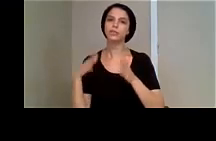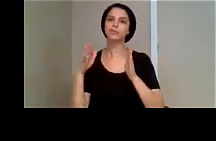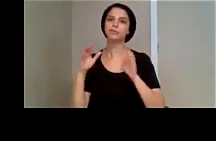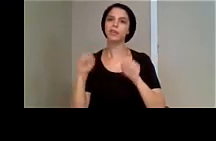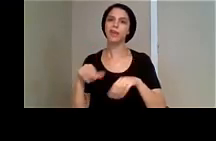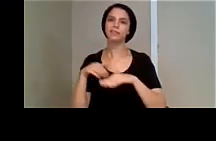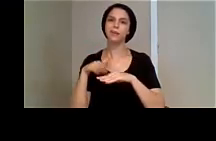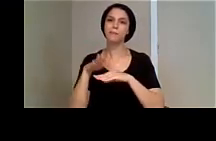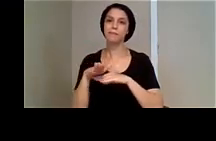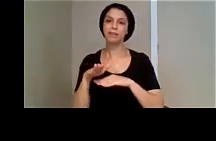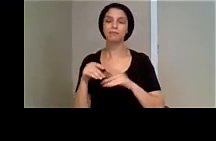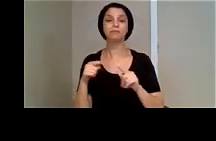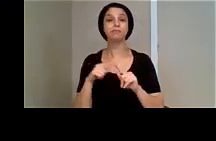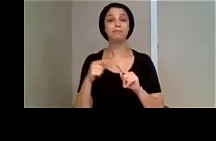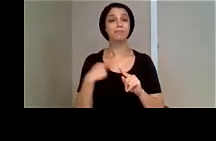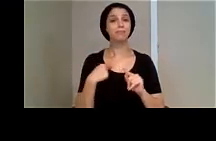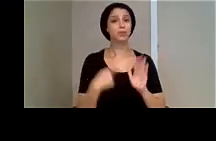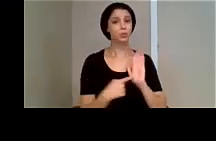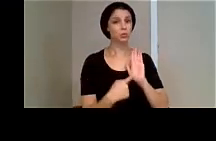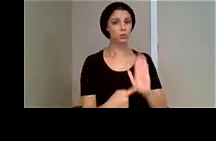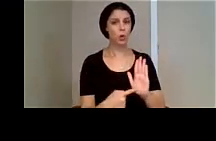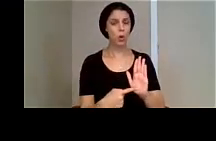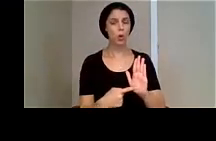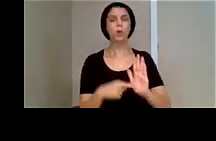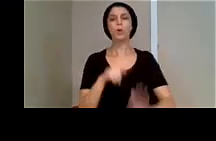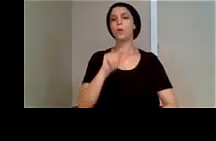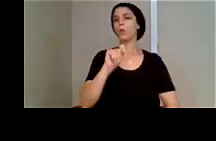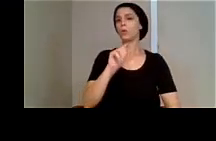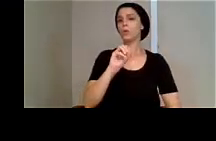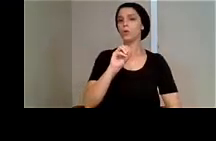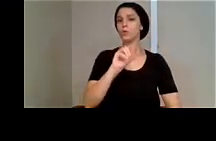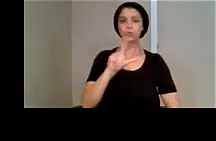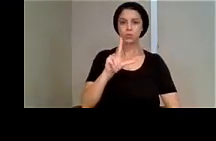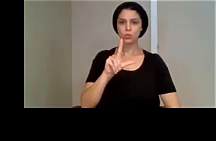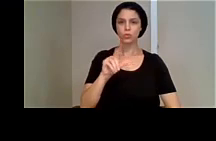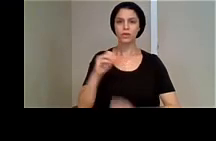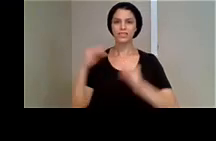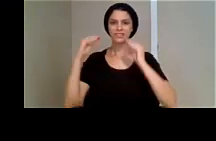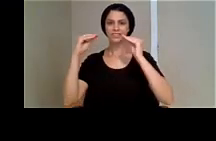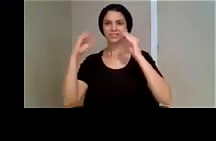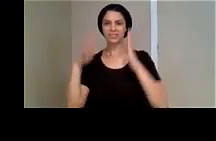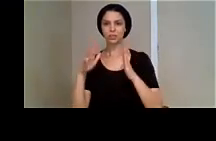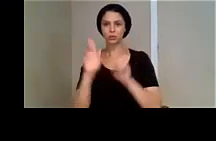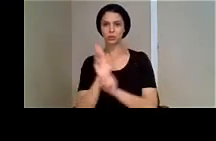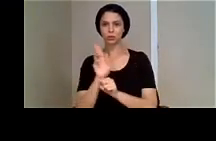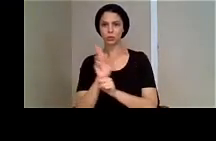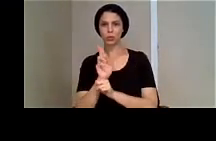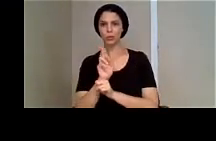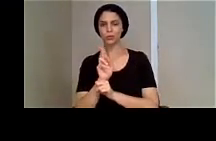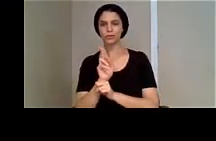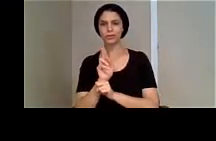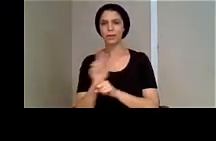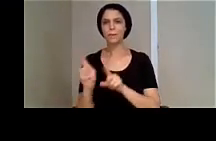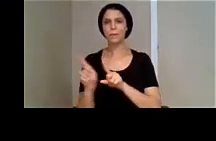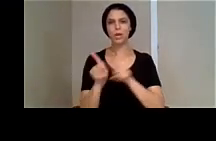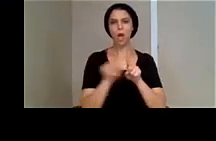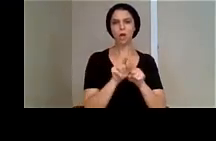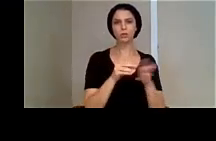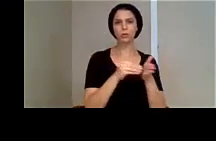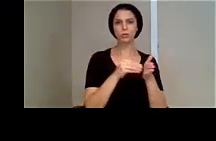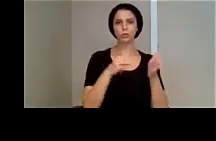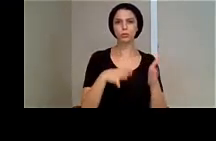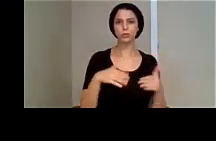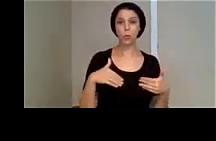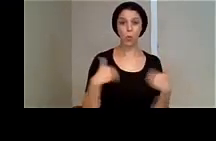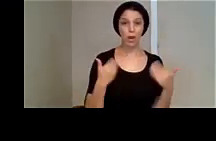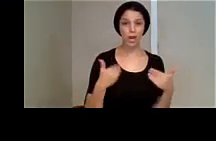this to you, I want to show you a tool that world language teachers use, as well as teachers of kids who are very young, or